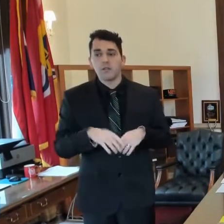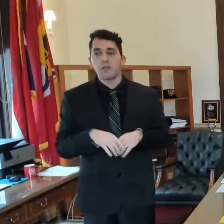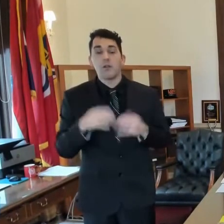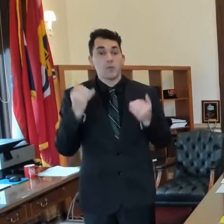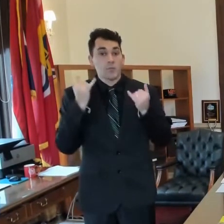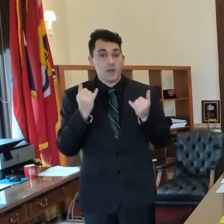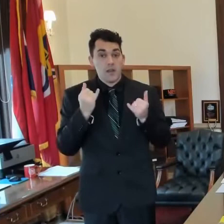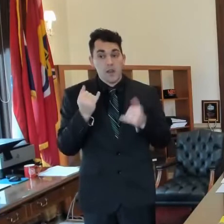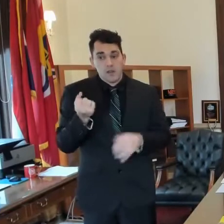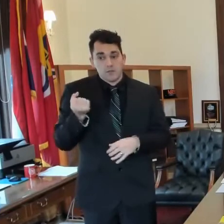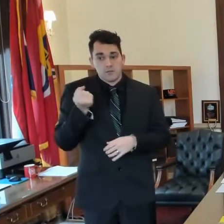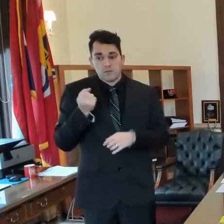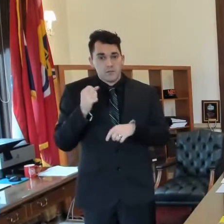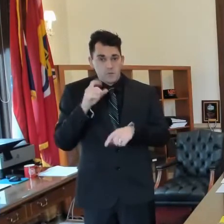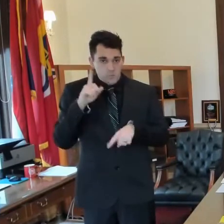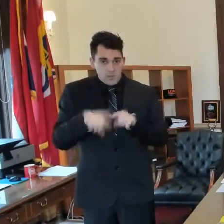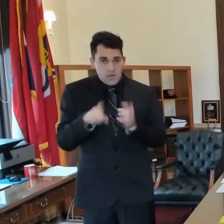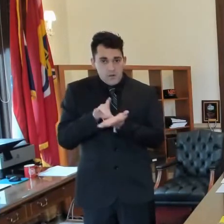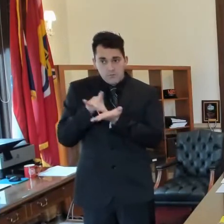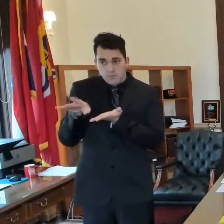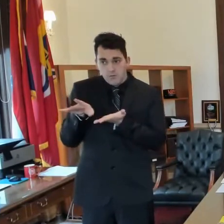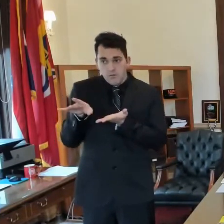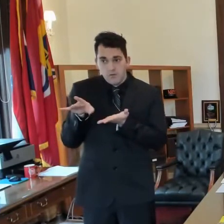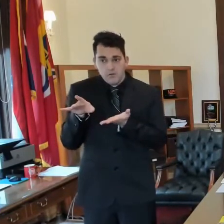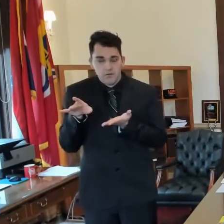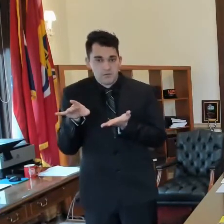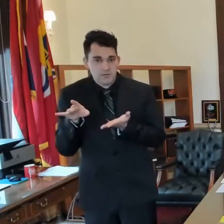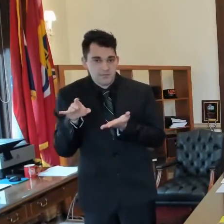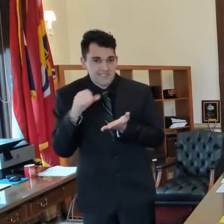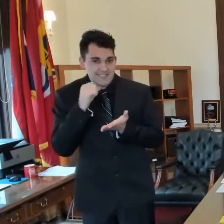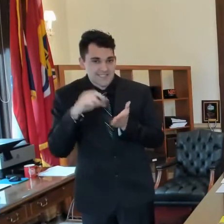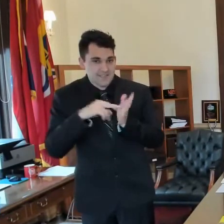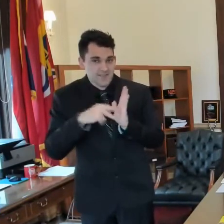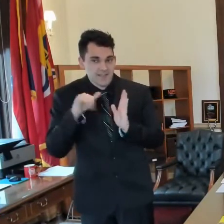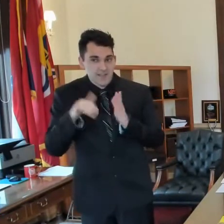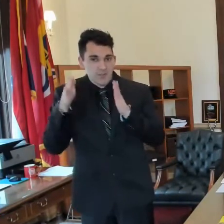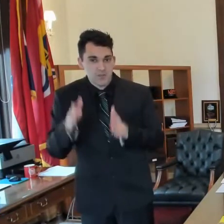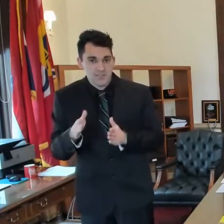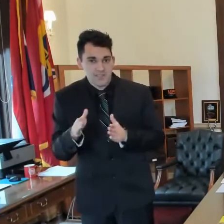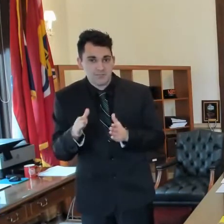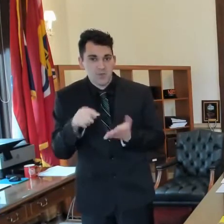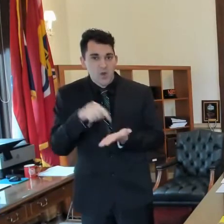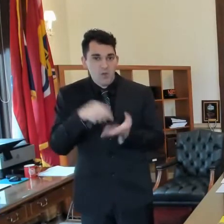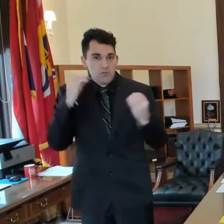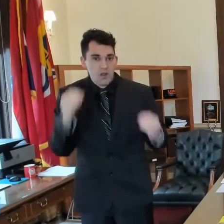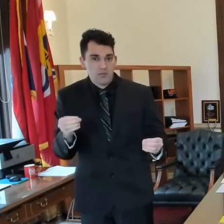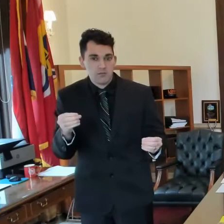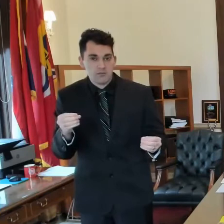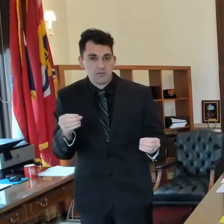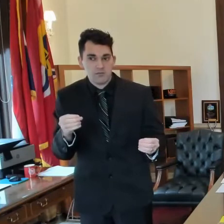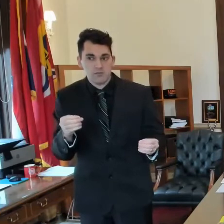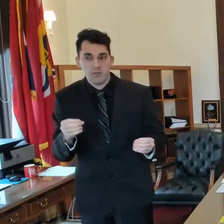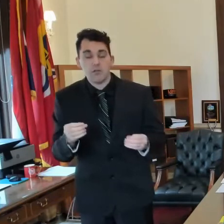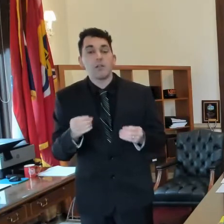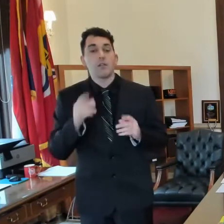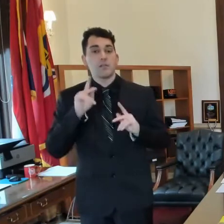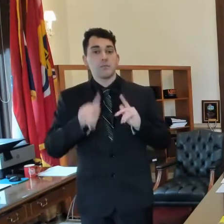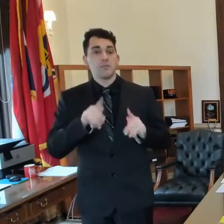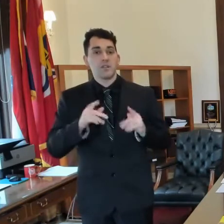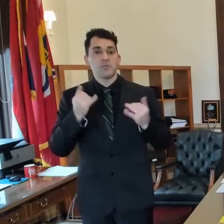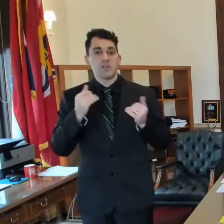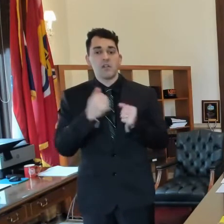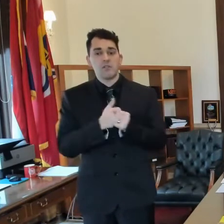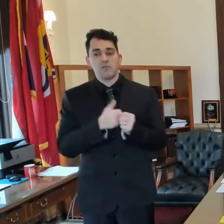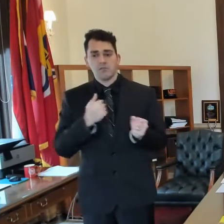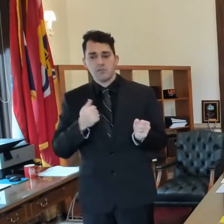evictions, doesn't mean that the person doesn't owe the rent. So these folks that are behind in their rent, people who have lost